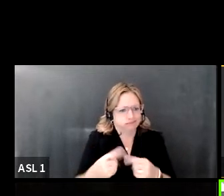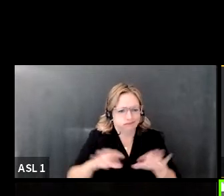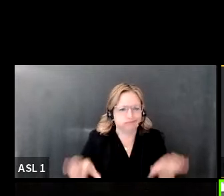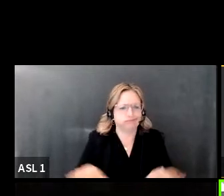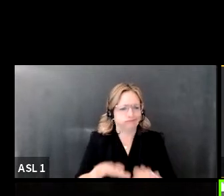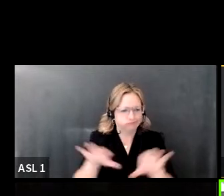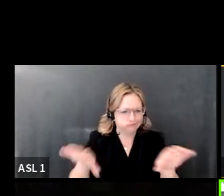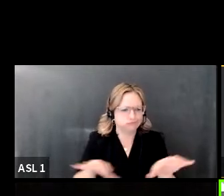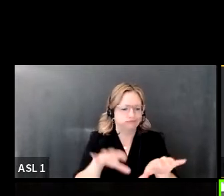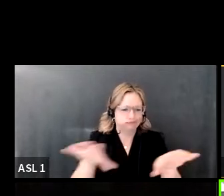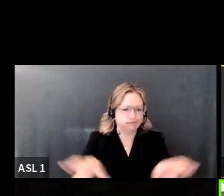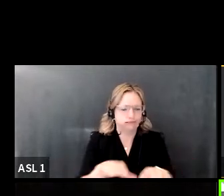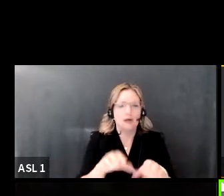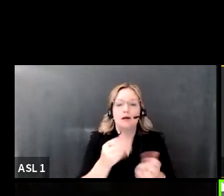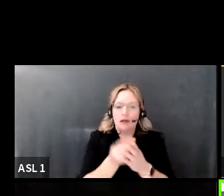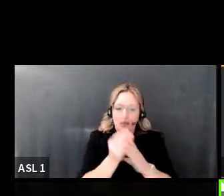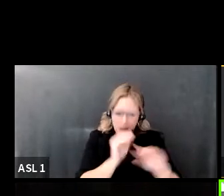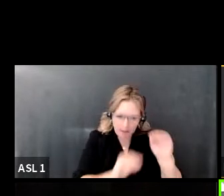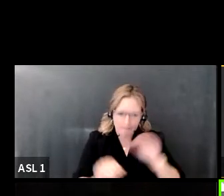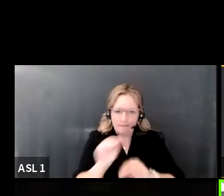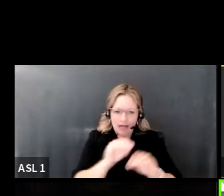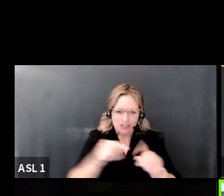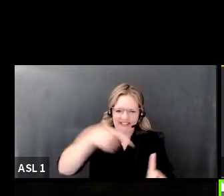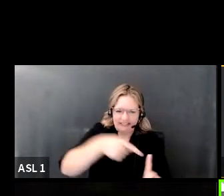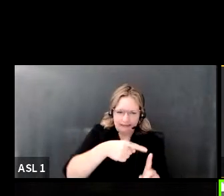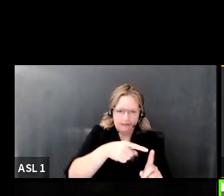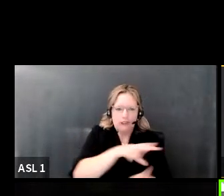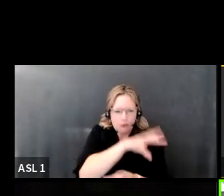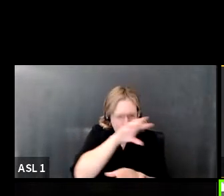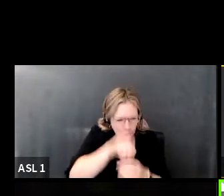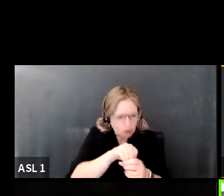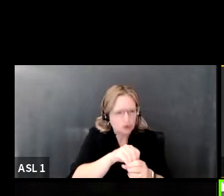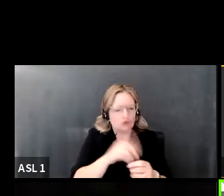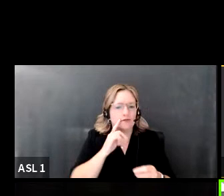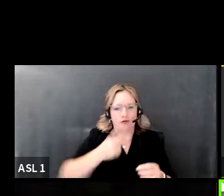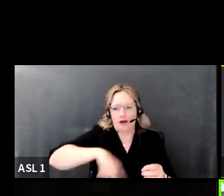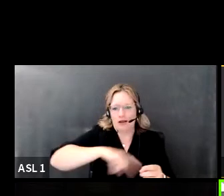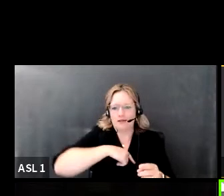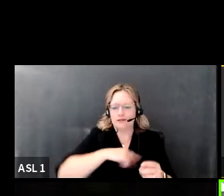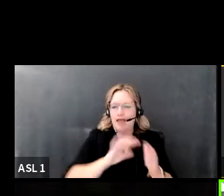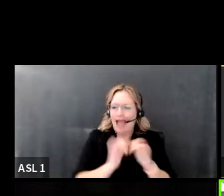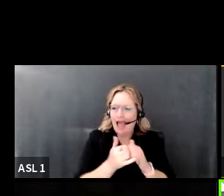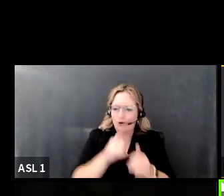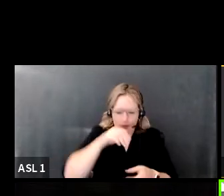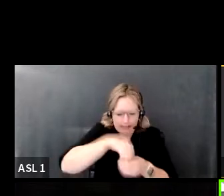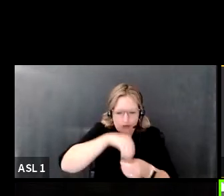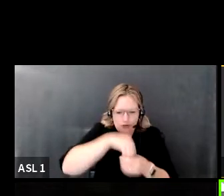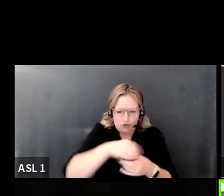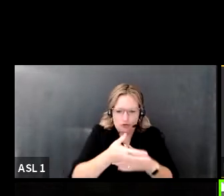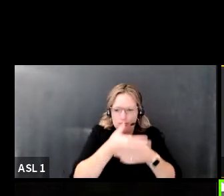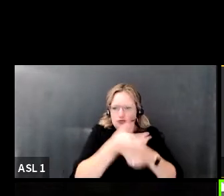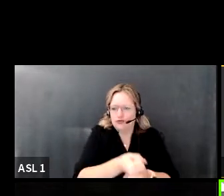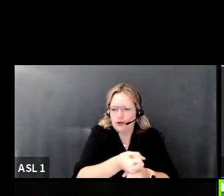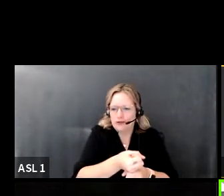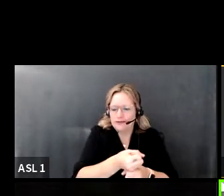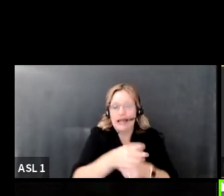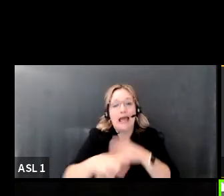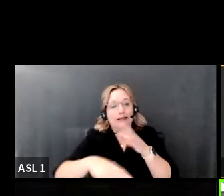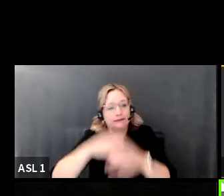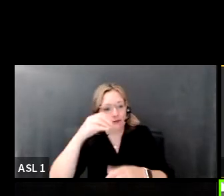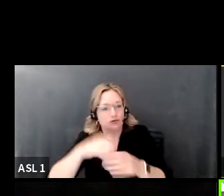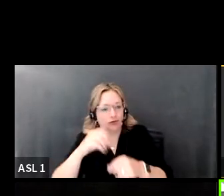speaks to those needed investments to continue to accelerate that process of internal trust building and external trust